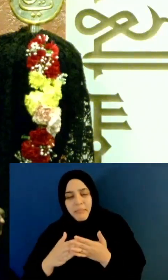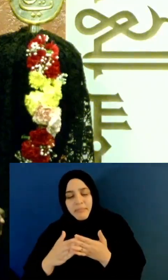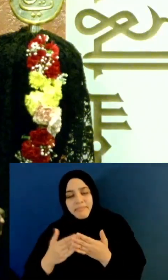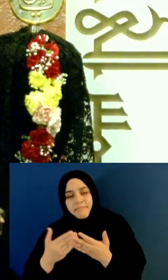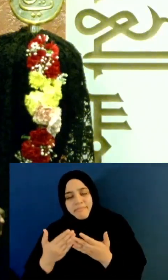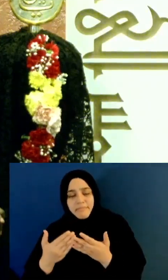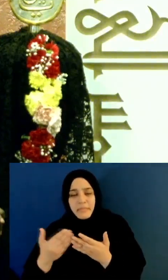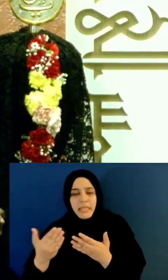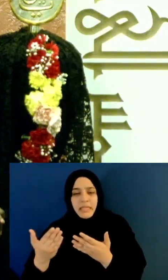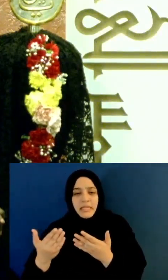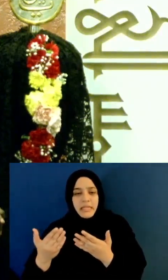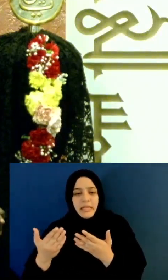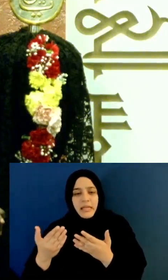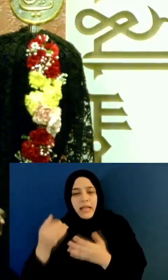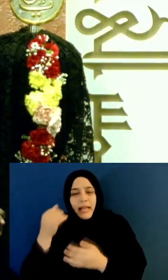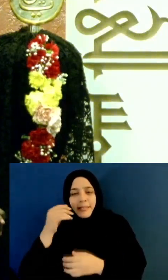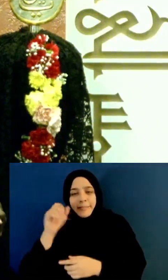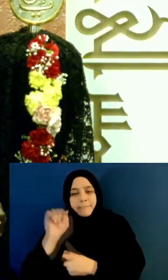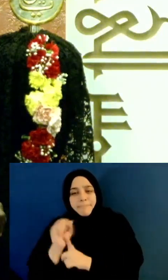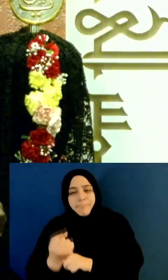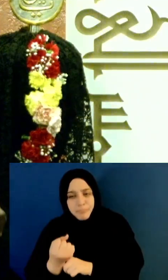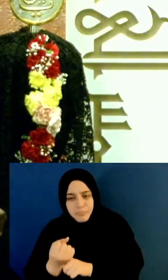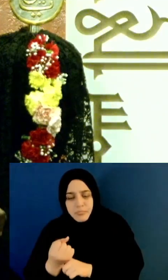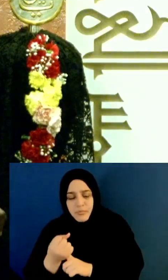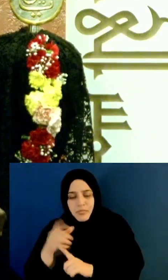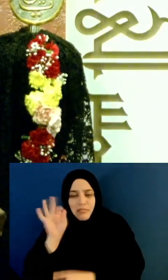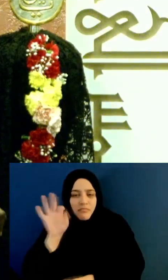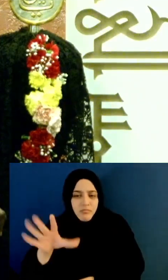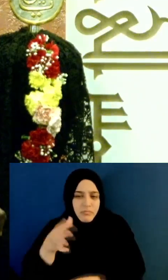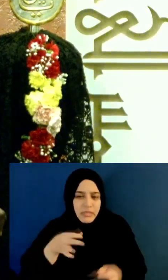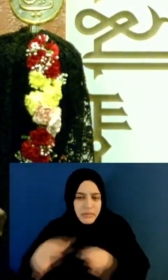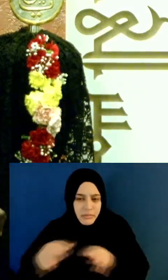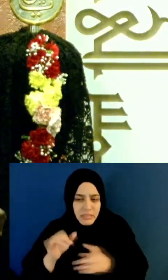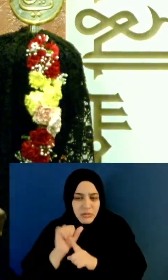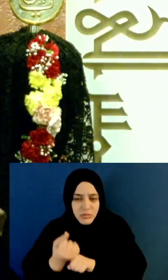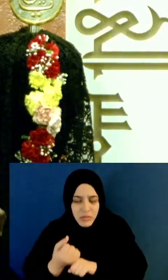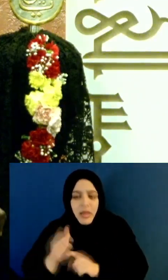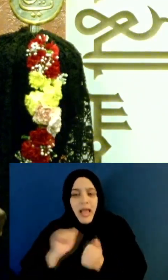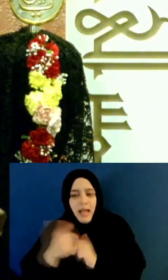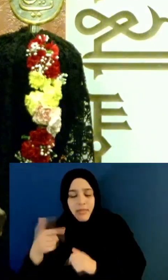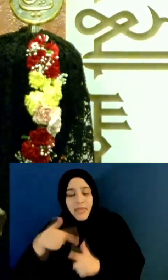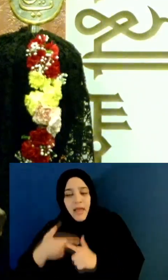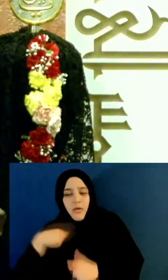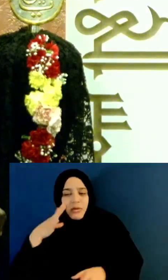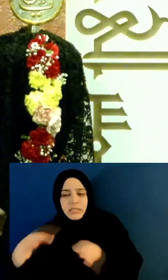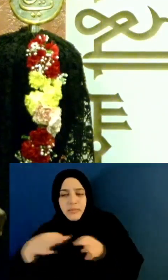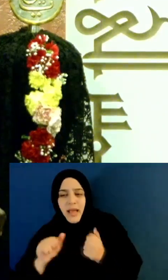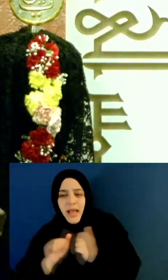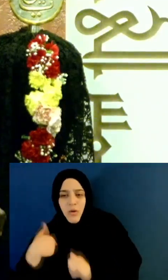to navigate through. Kindly pay attention, mu'minin and mu'minat. Especially our youth.